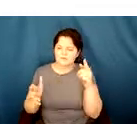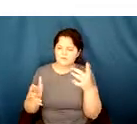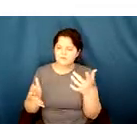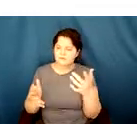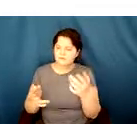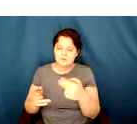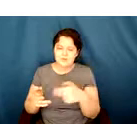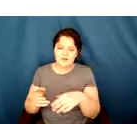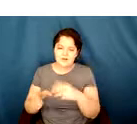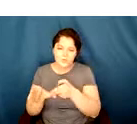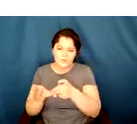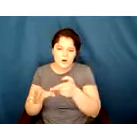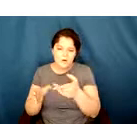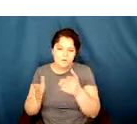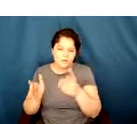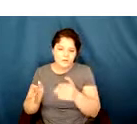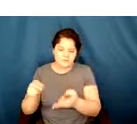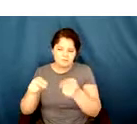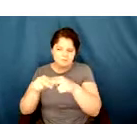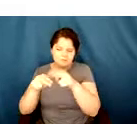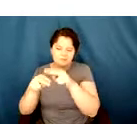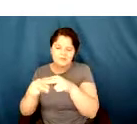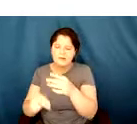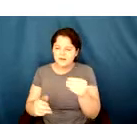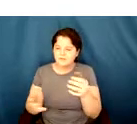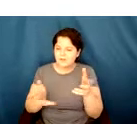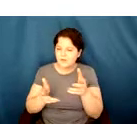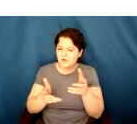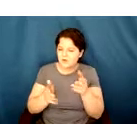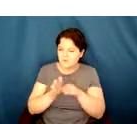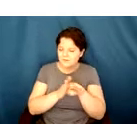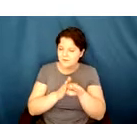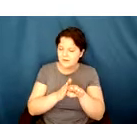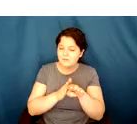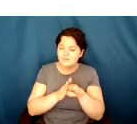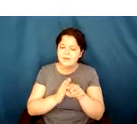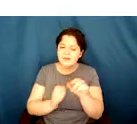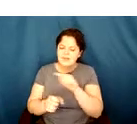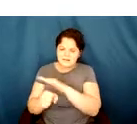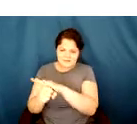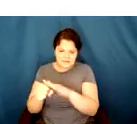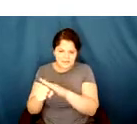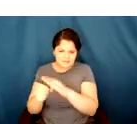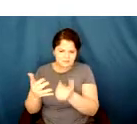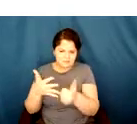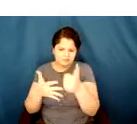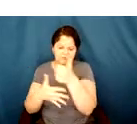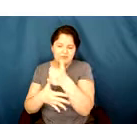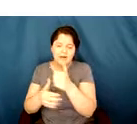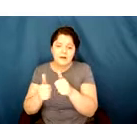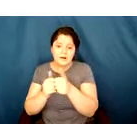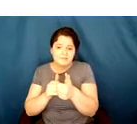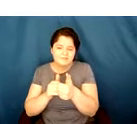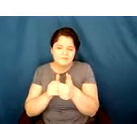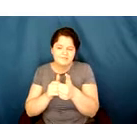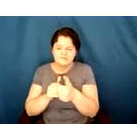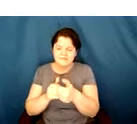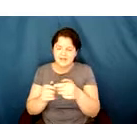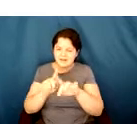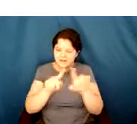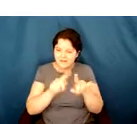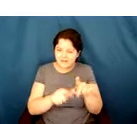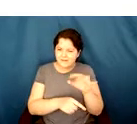equitable transit-oriented development. The stations were prioritized based on a detailed evaluation of factors